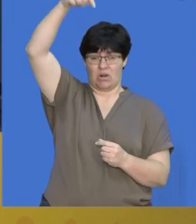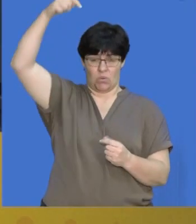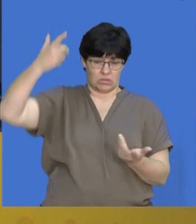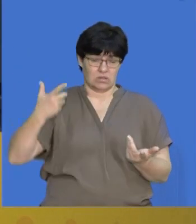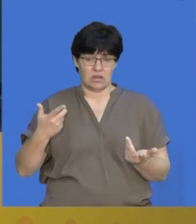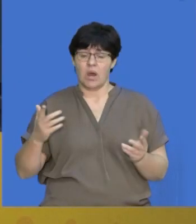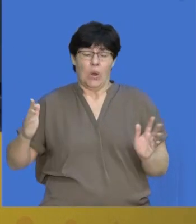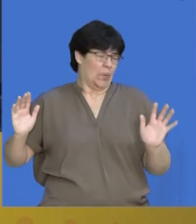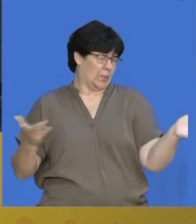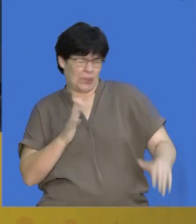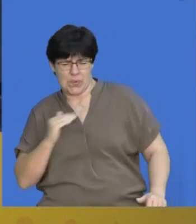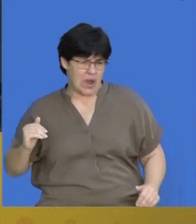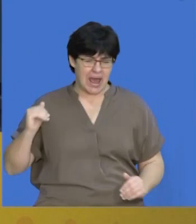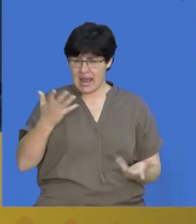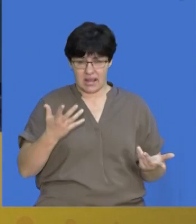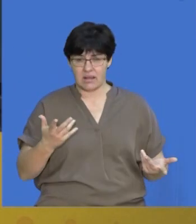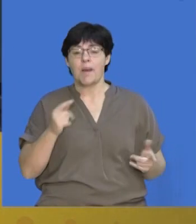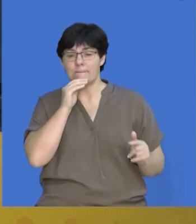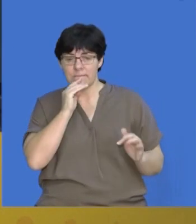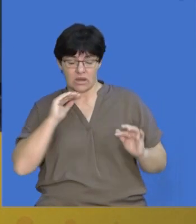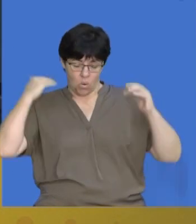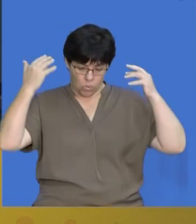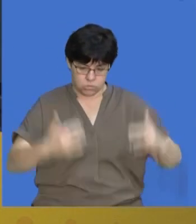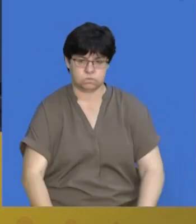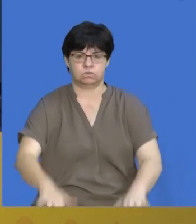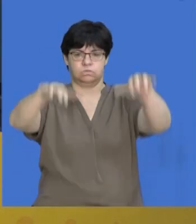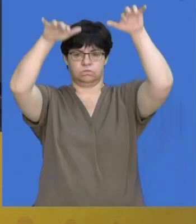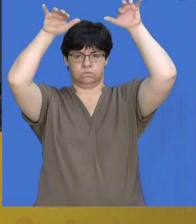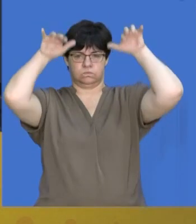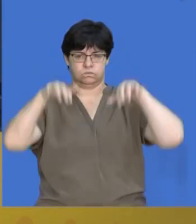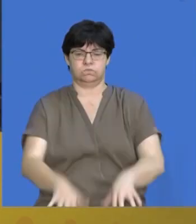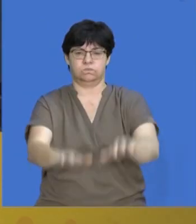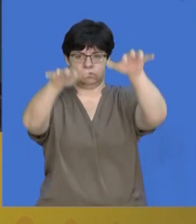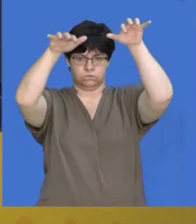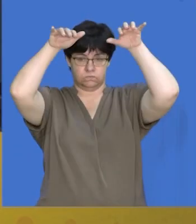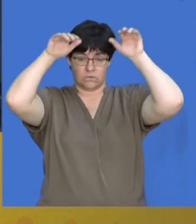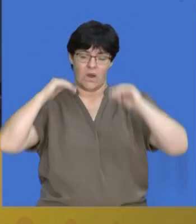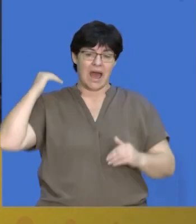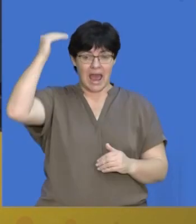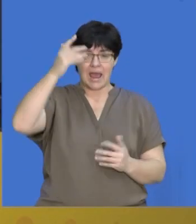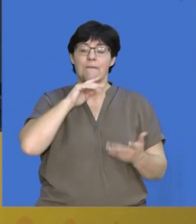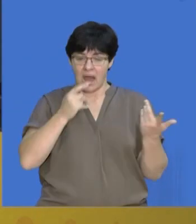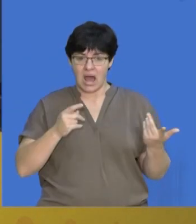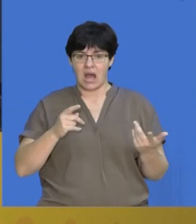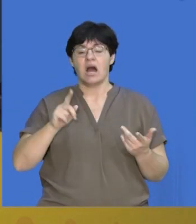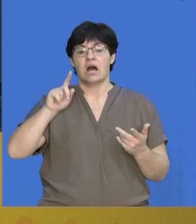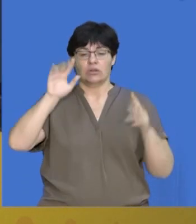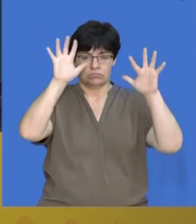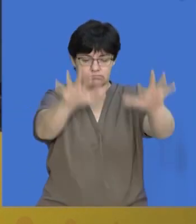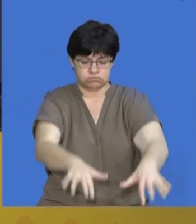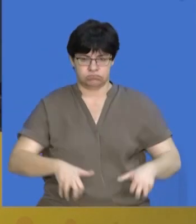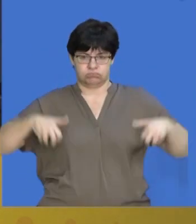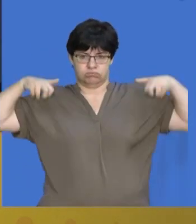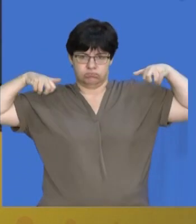wind speeds result in higher waves. And what do these waves do? Create tsunami-like heights